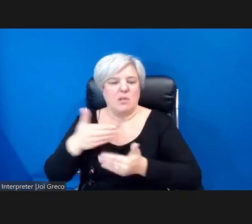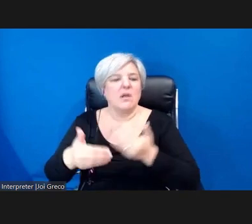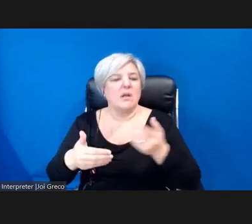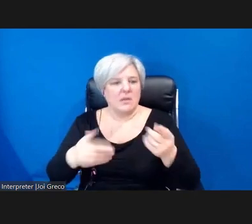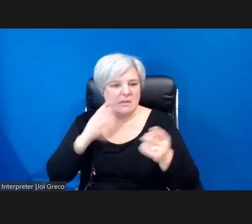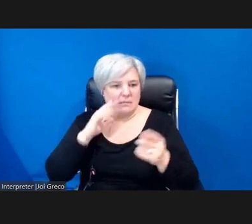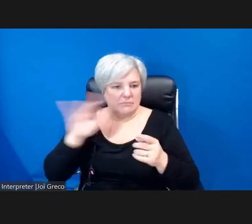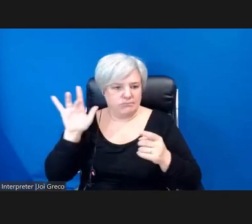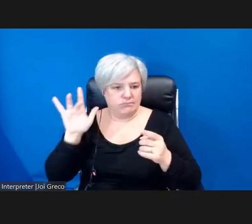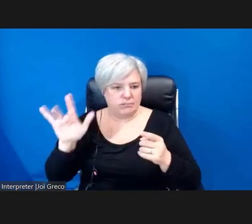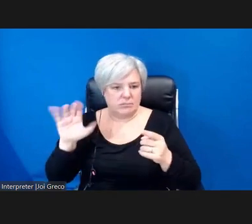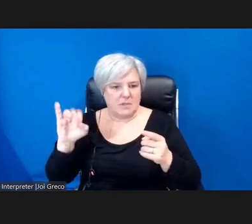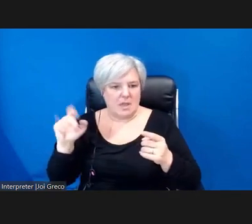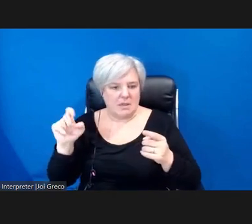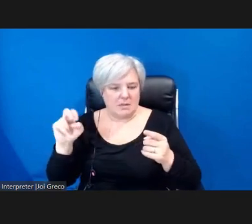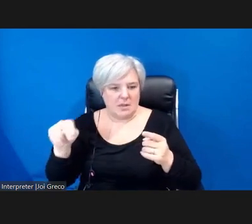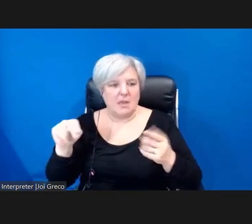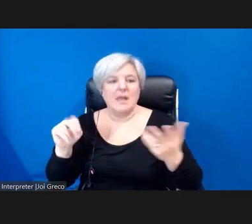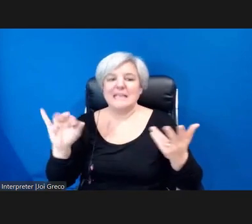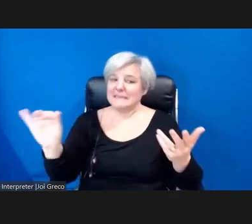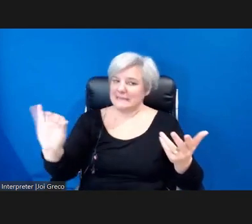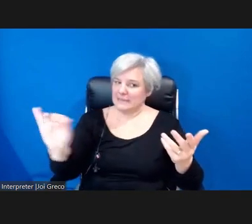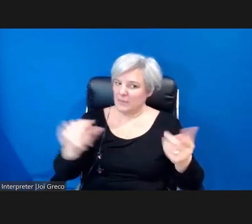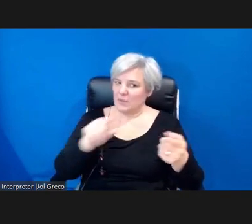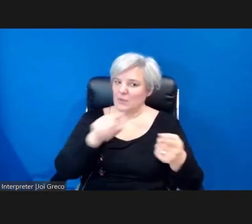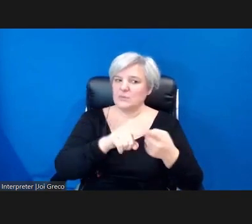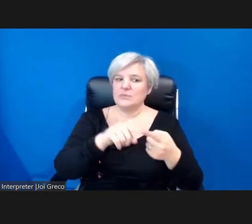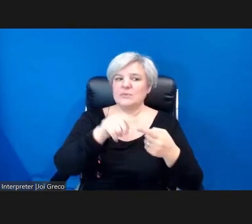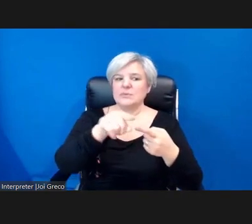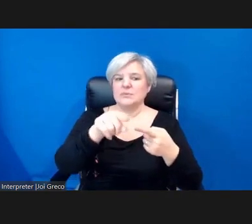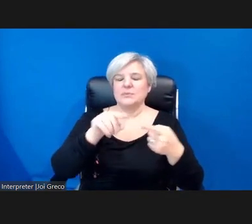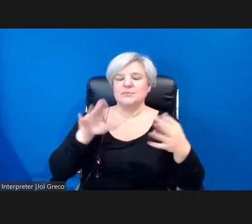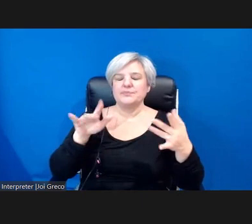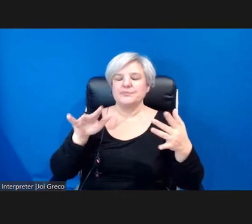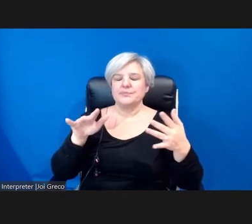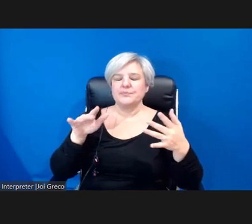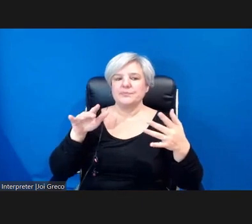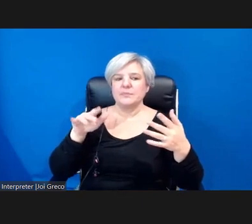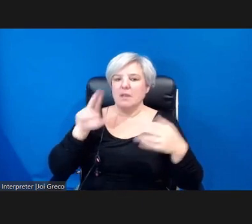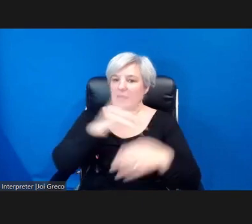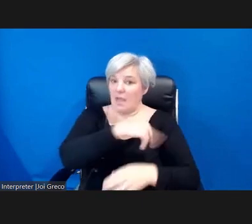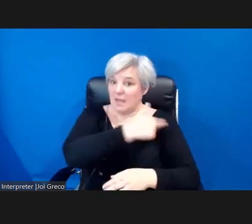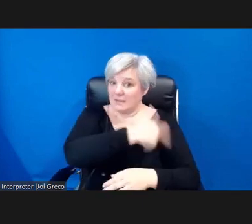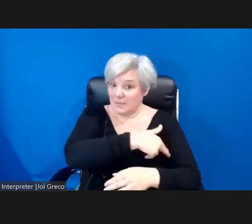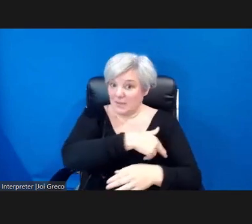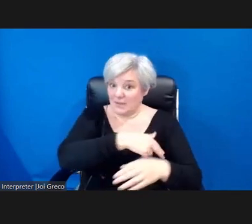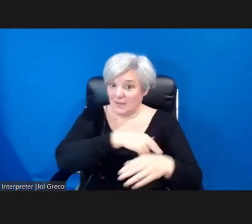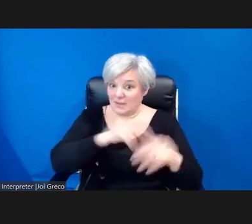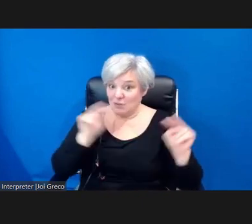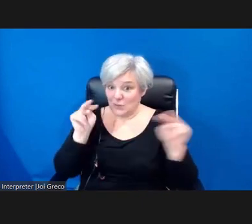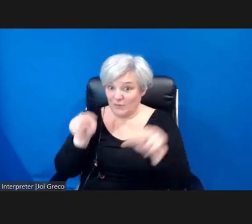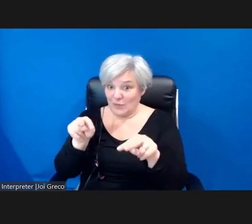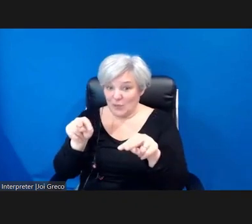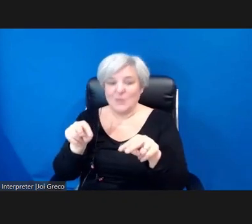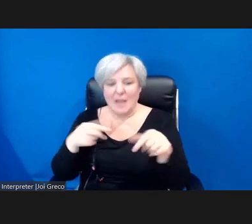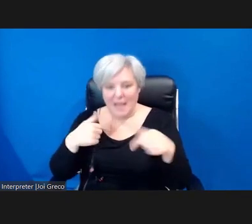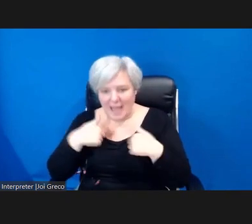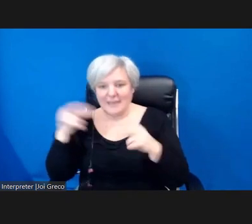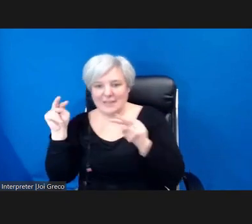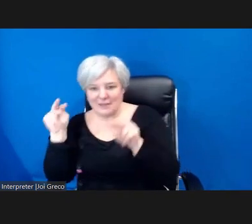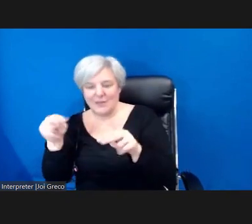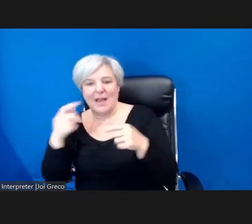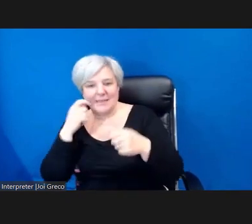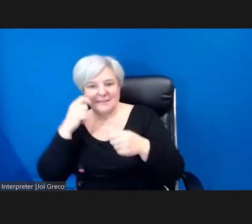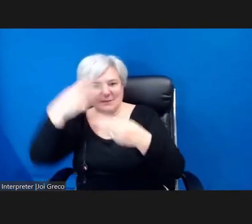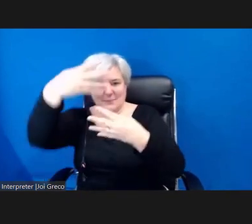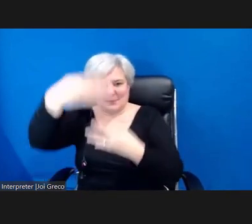this icon. And similar to what was in the hospital's ability to view, I can now see I have